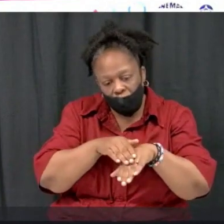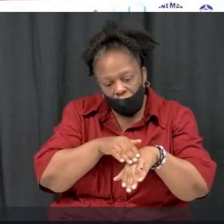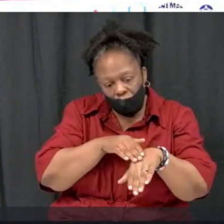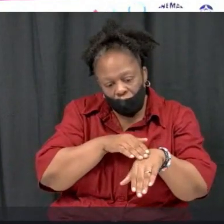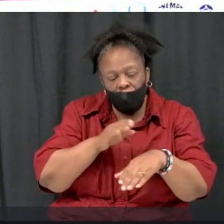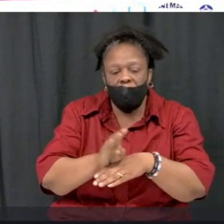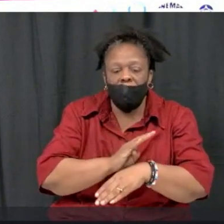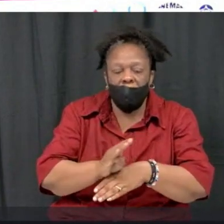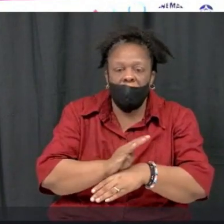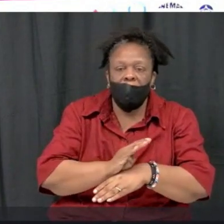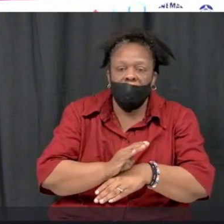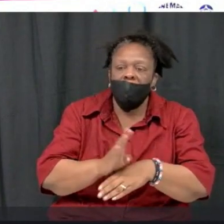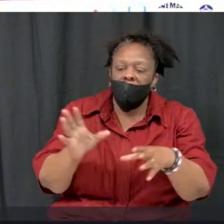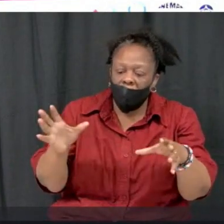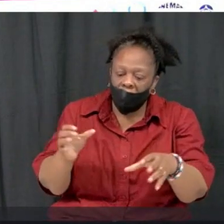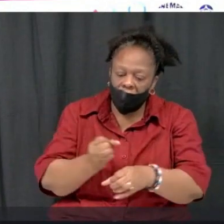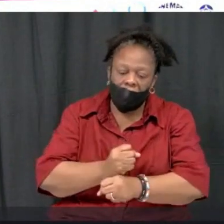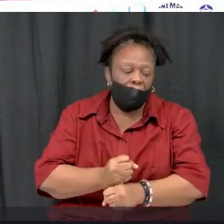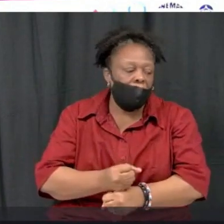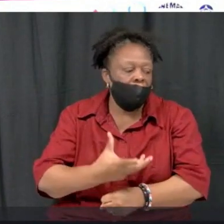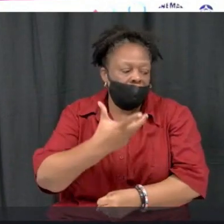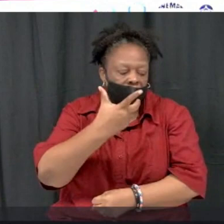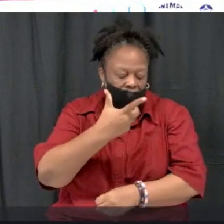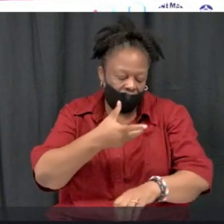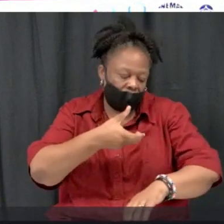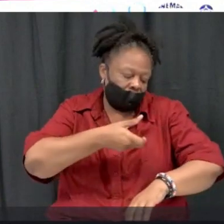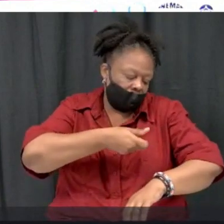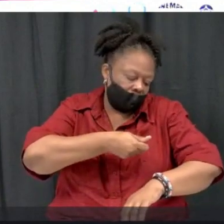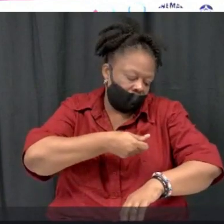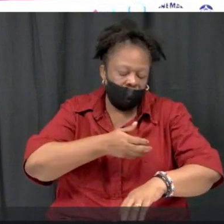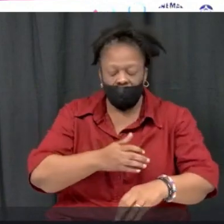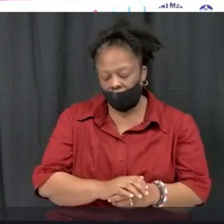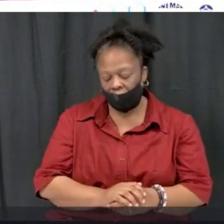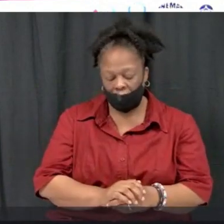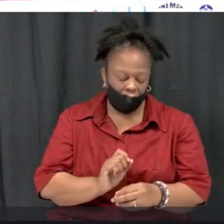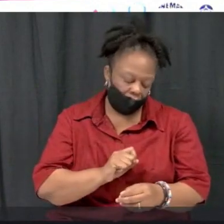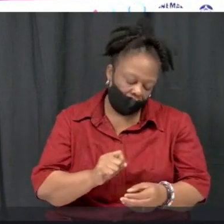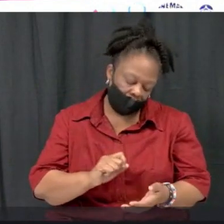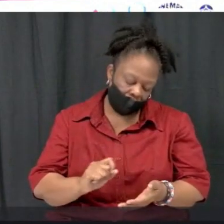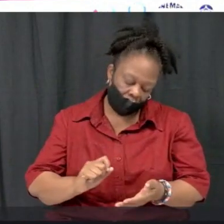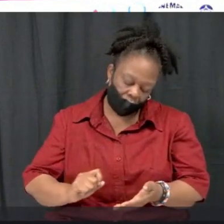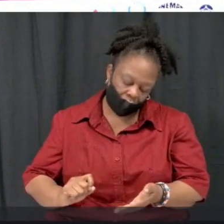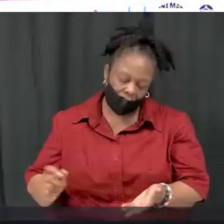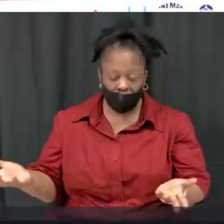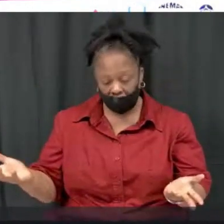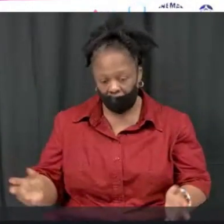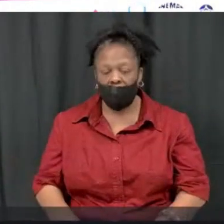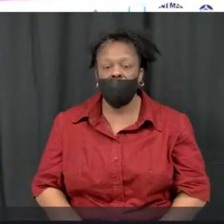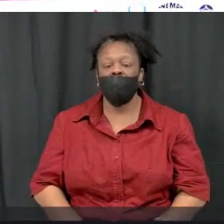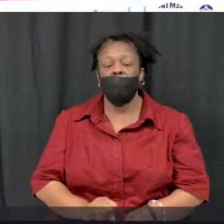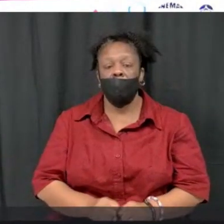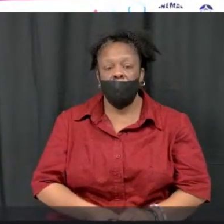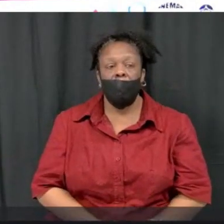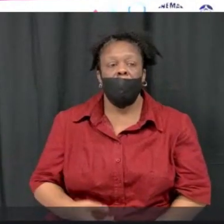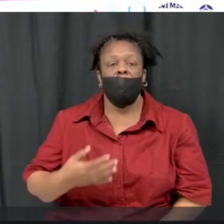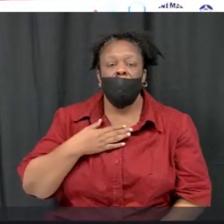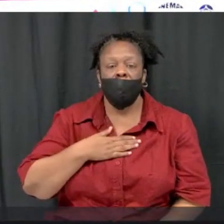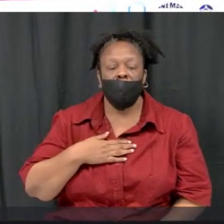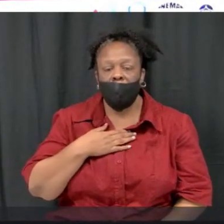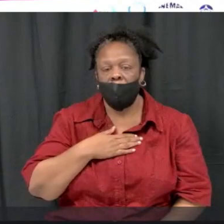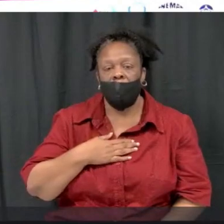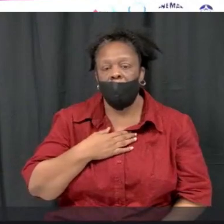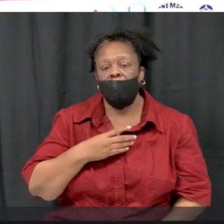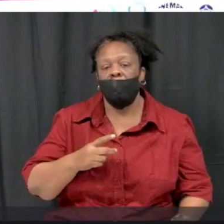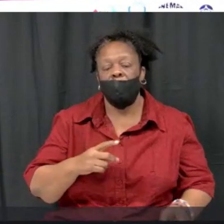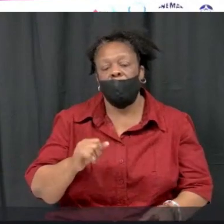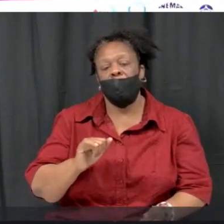in, they just take the temperature, write down the name, take the phone number, and log the temperature onto a spreadsheet. So where possible, please to